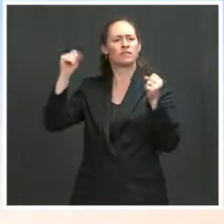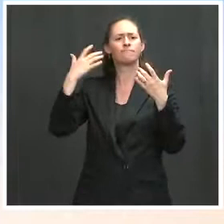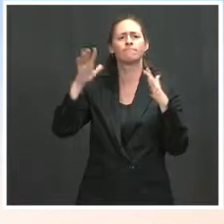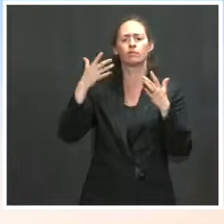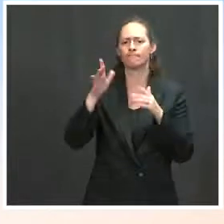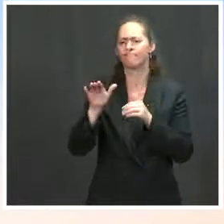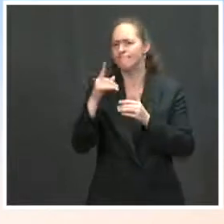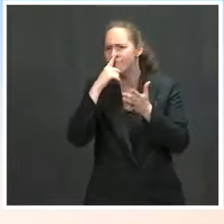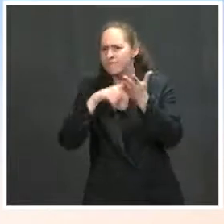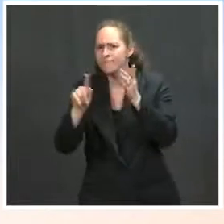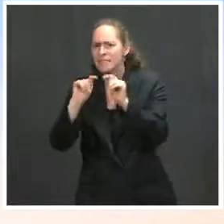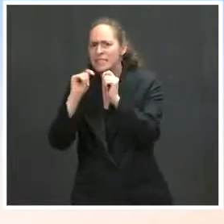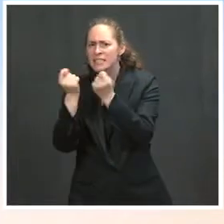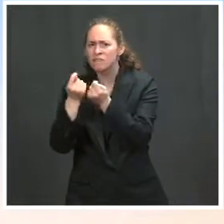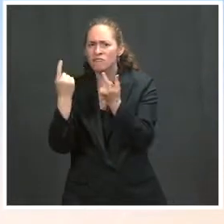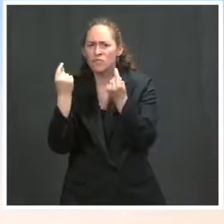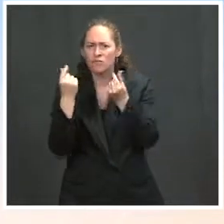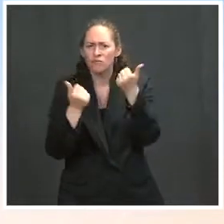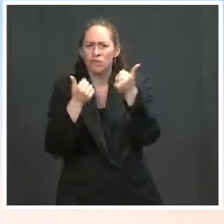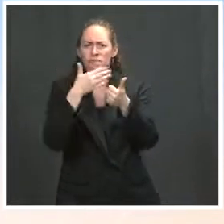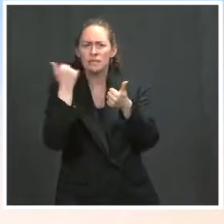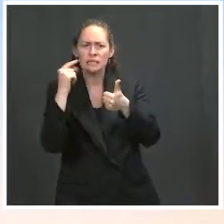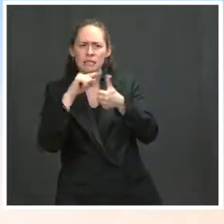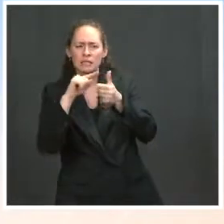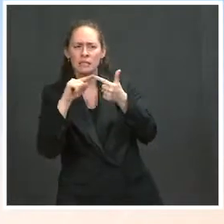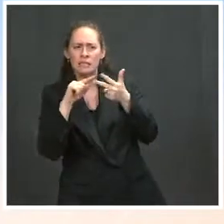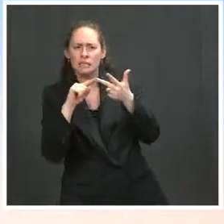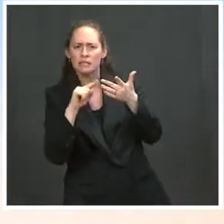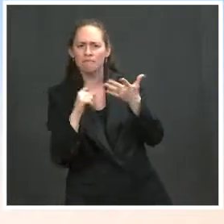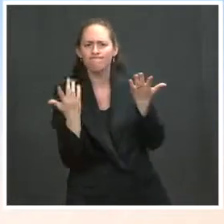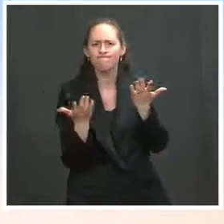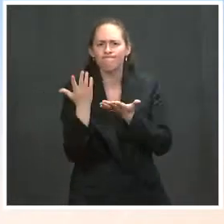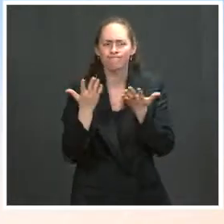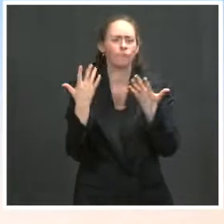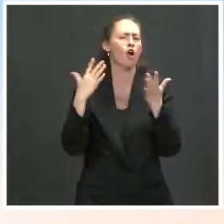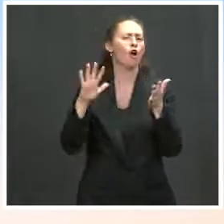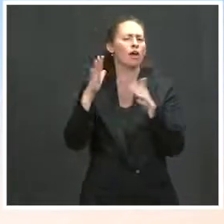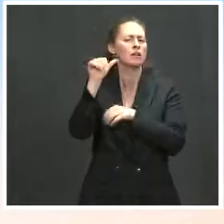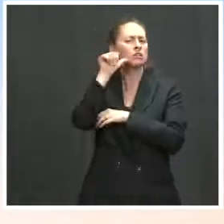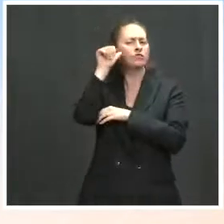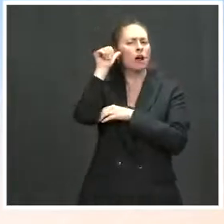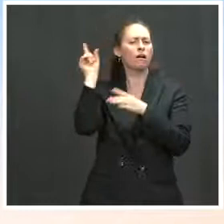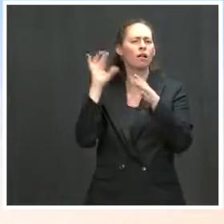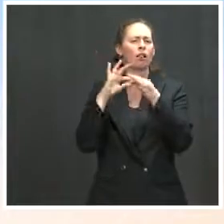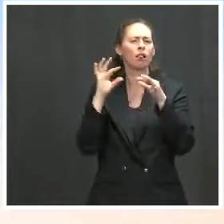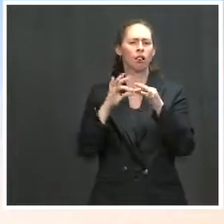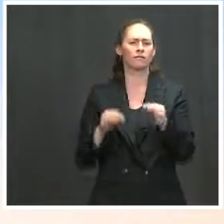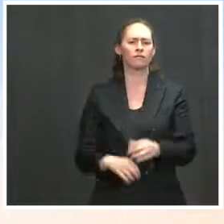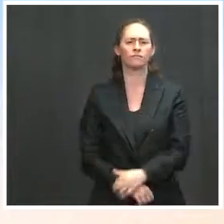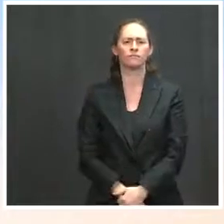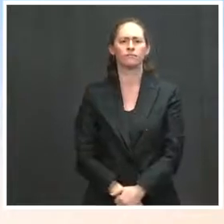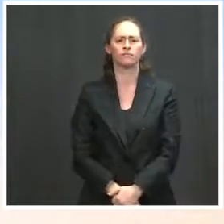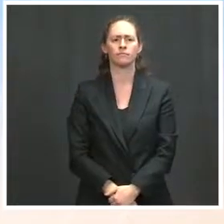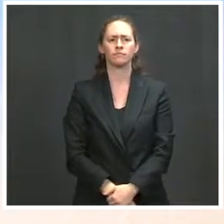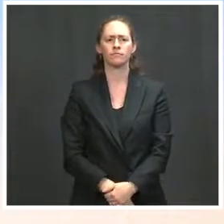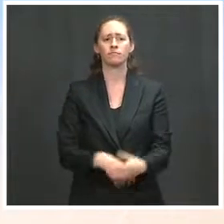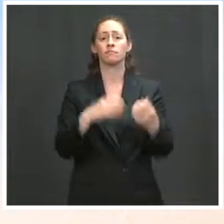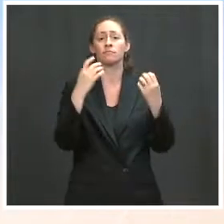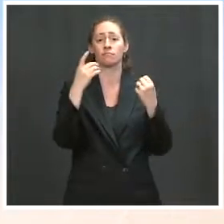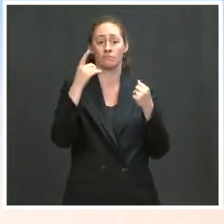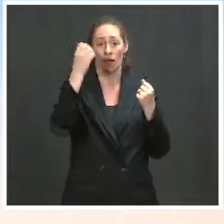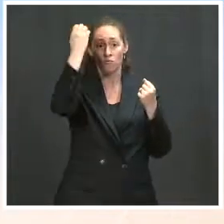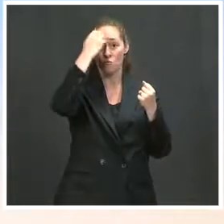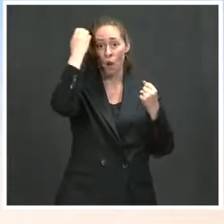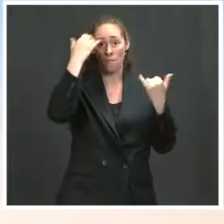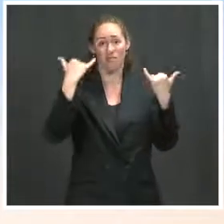spoke a little bit about it yesterday, as I think Peter just mentioned. Look, the Europeans are leading on this. This was a